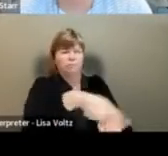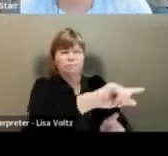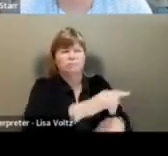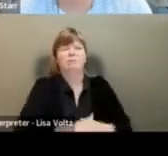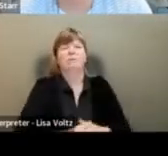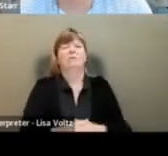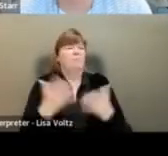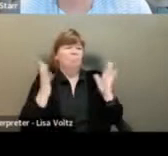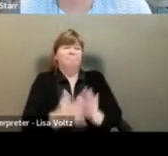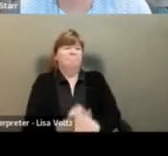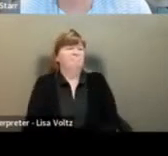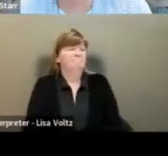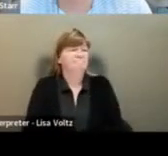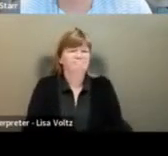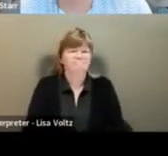That's it.